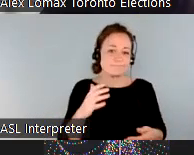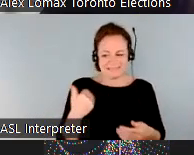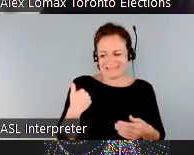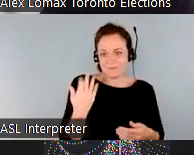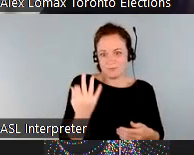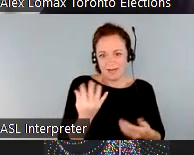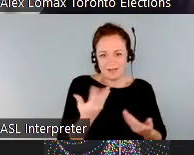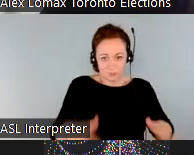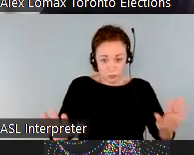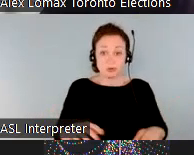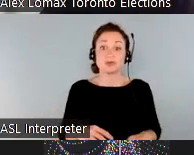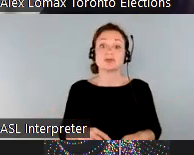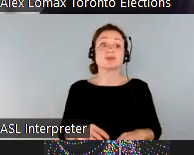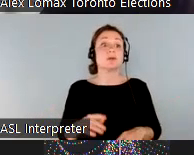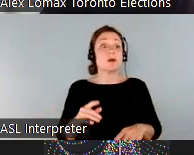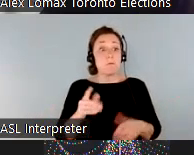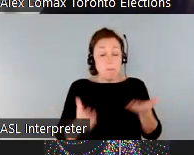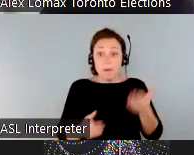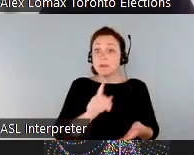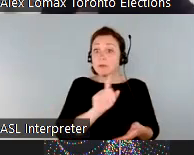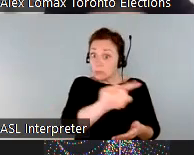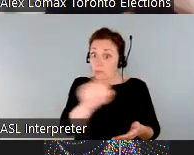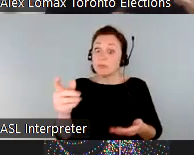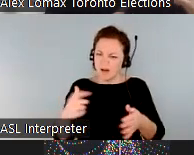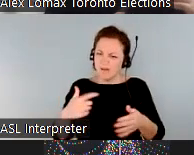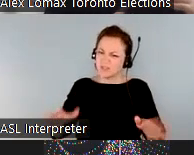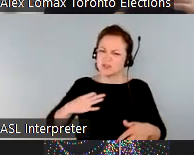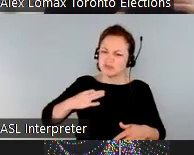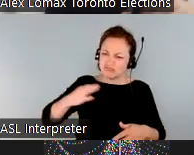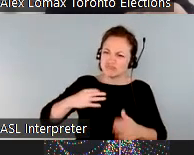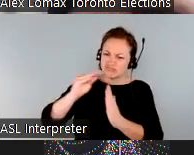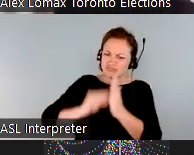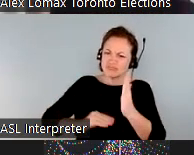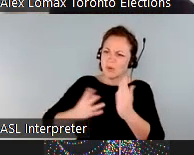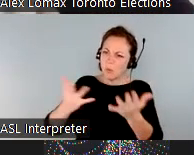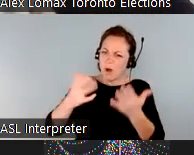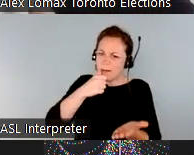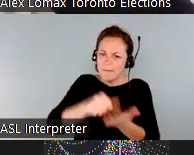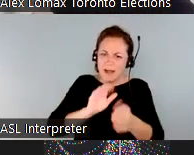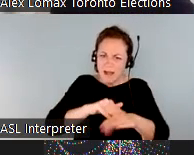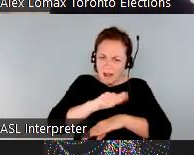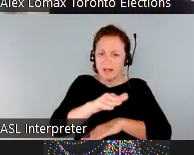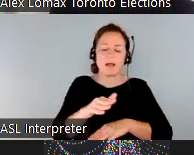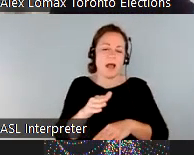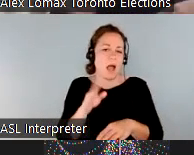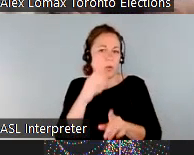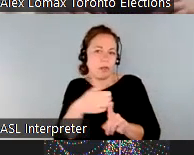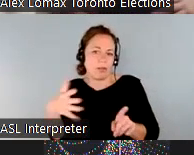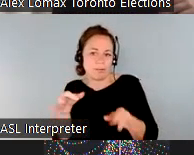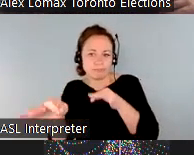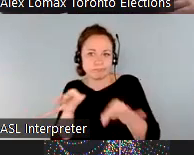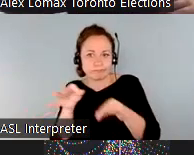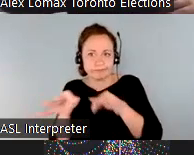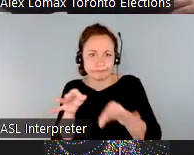case you're speaking to anybody who did apply for a mail-in vote, I am going to speak a little bit to the mail-in vote piece, because if they've applied for a mail-in vote, then they may